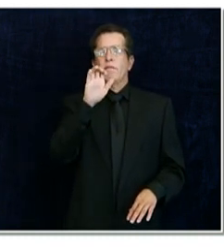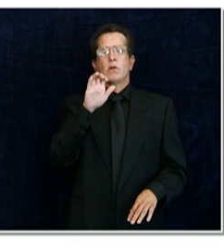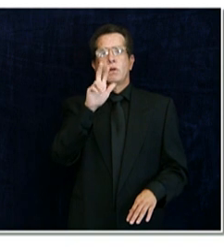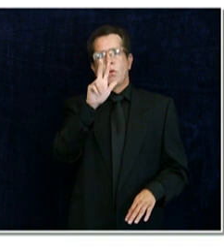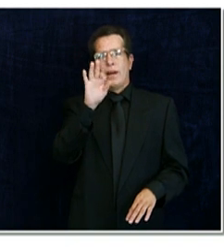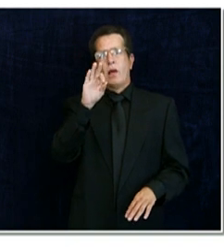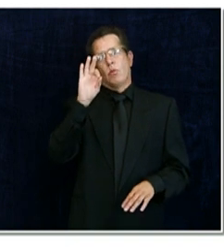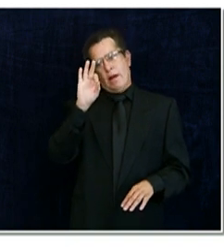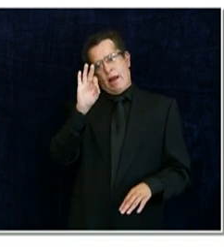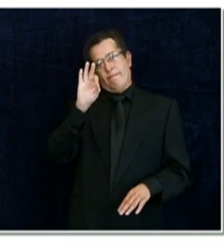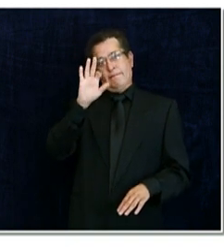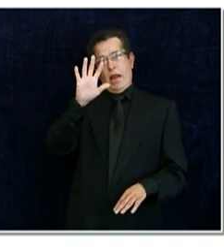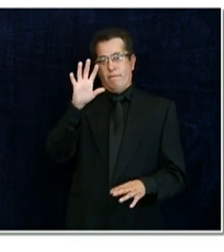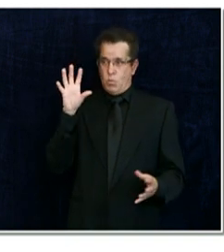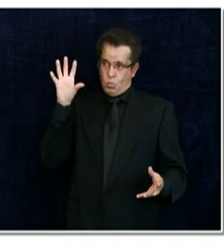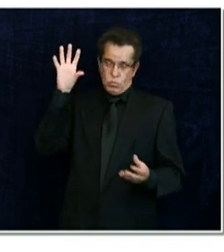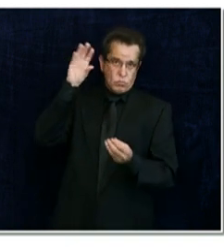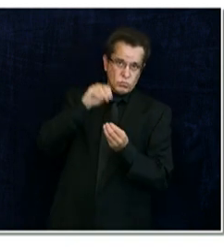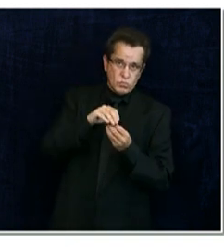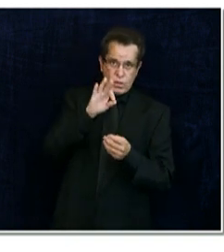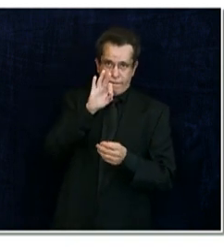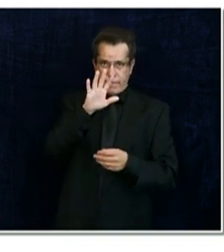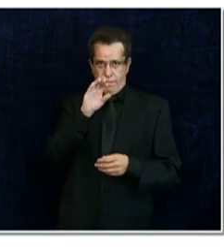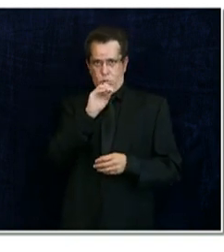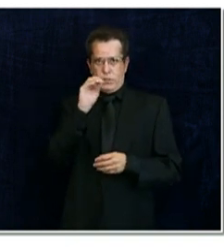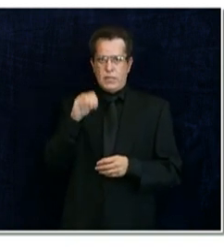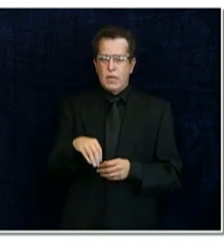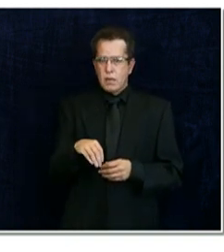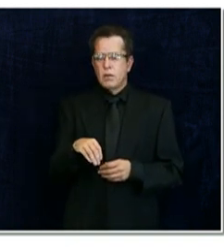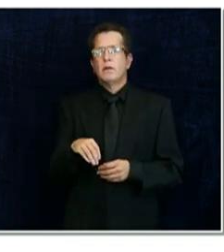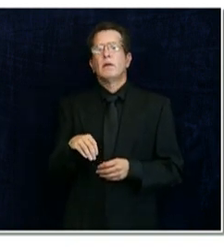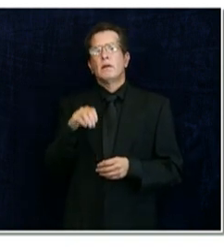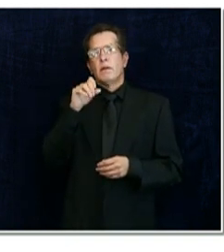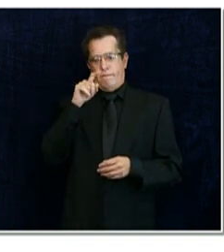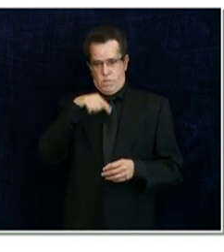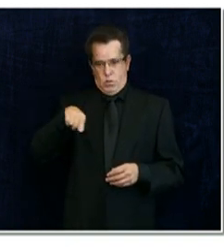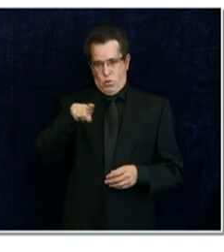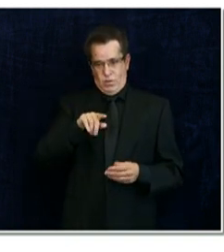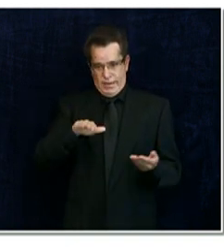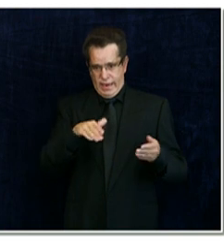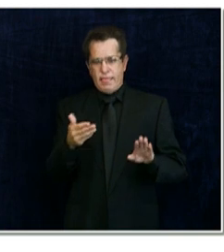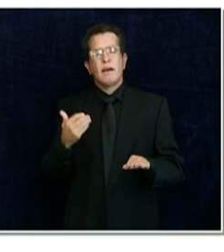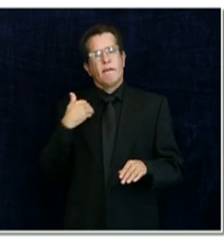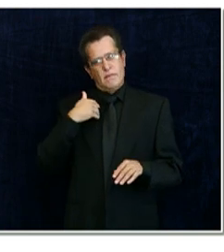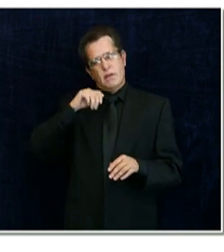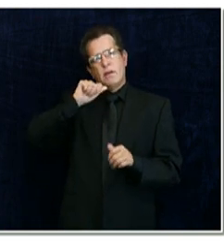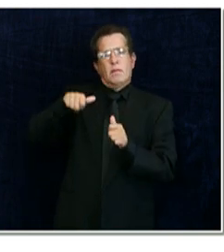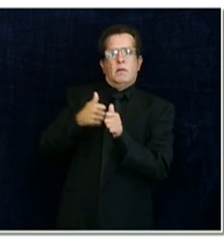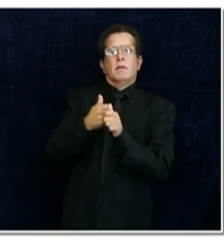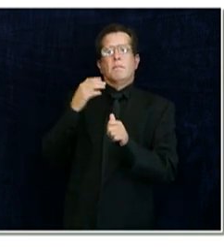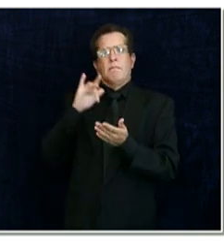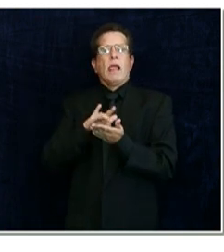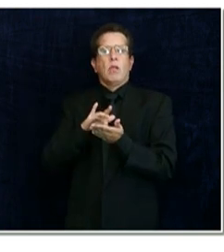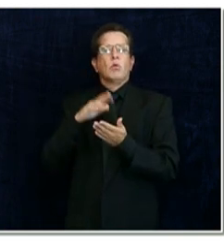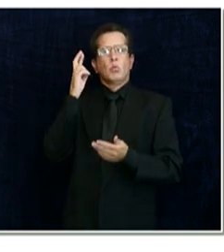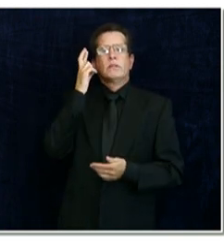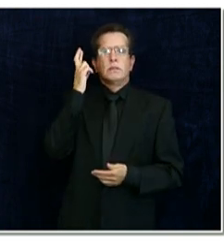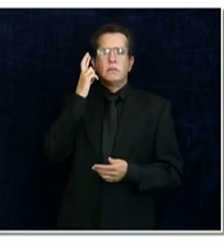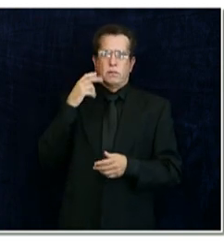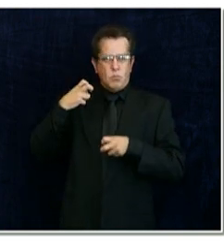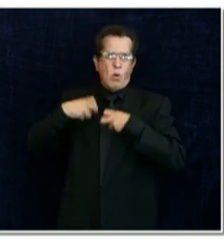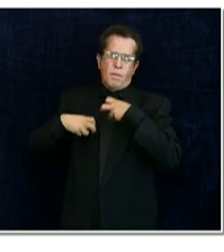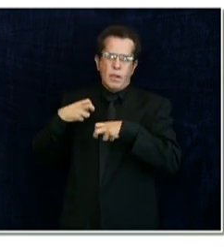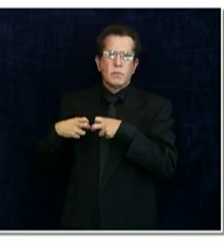539 or 95% of the total number of deaths had underlying medical conditions,